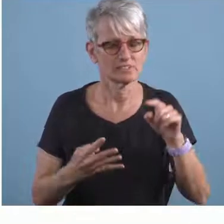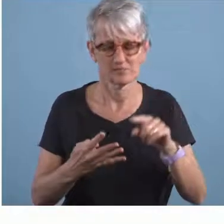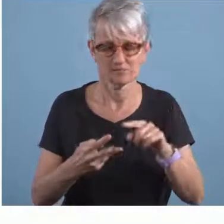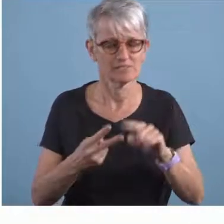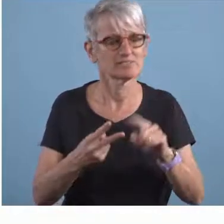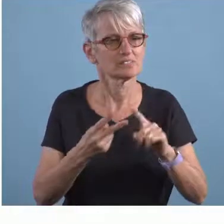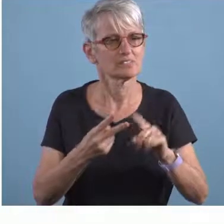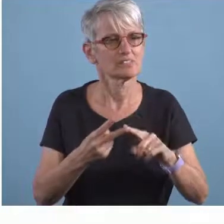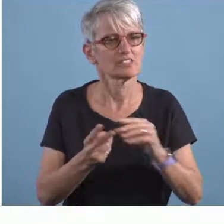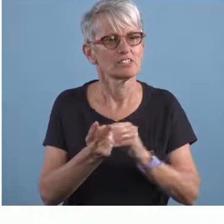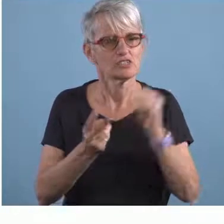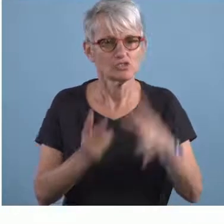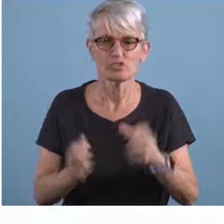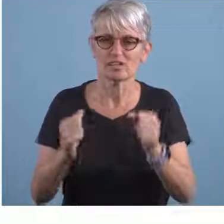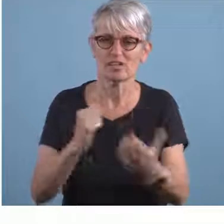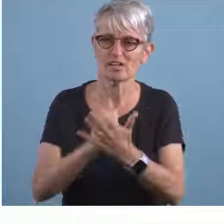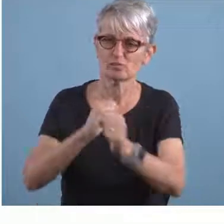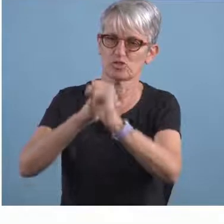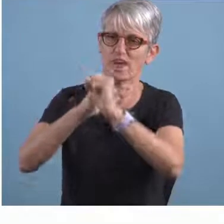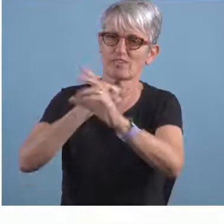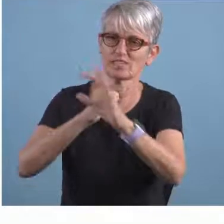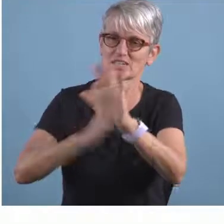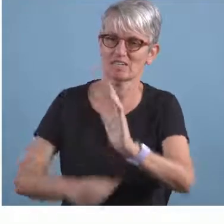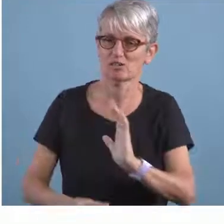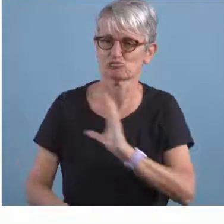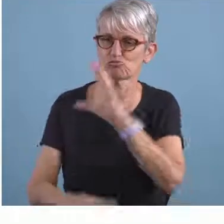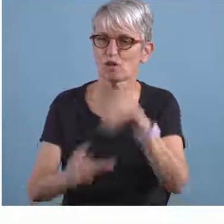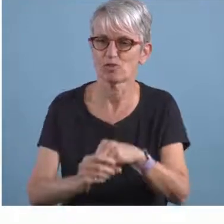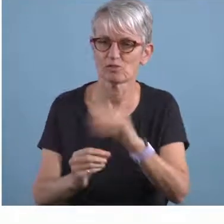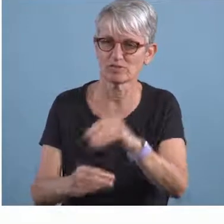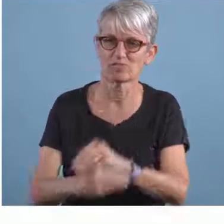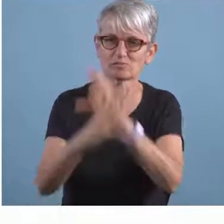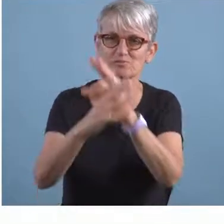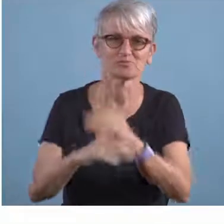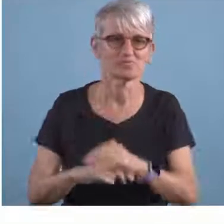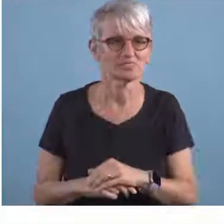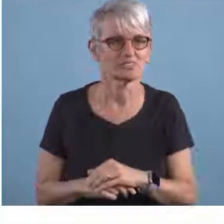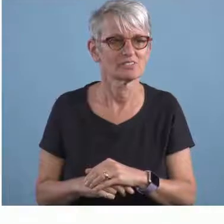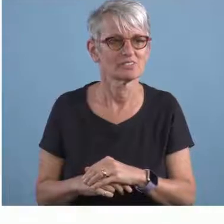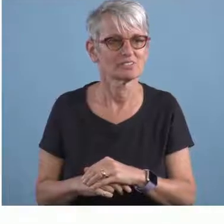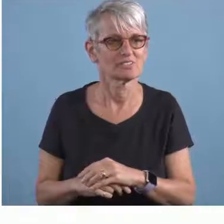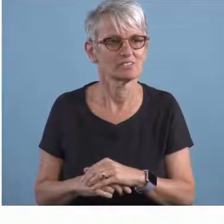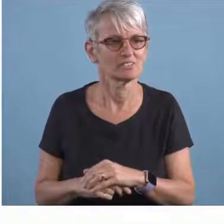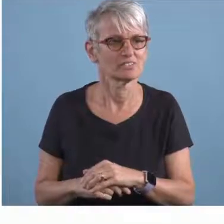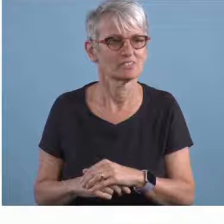can help to advertise their participation in these virtual sessions, as can the teacher,